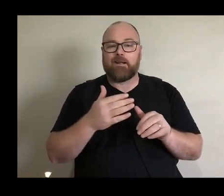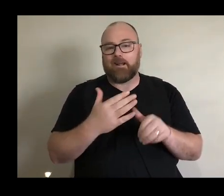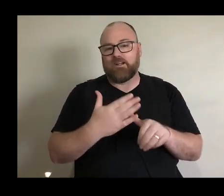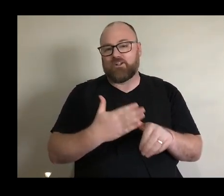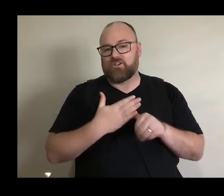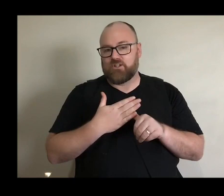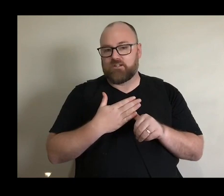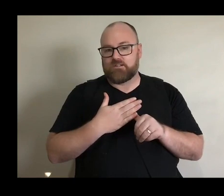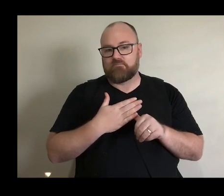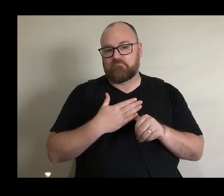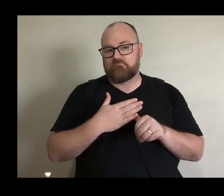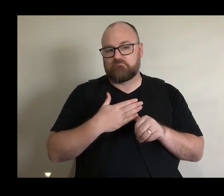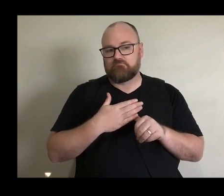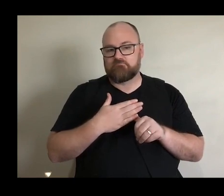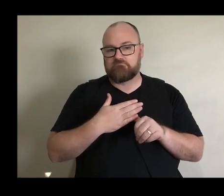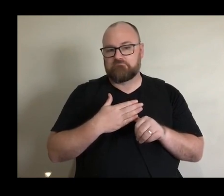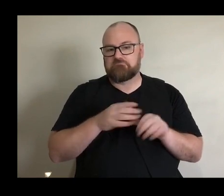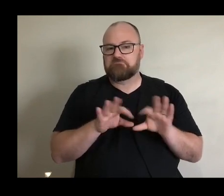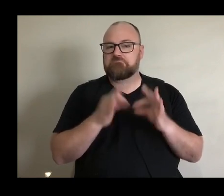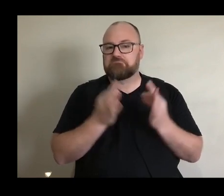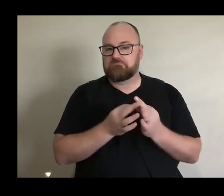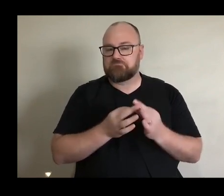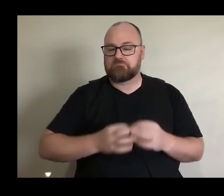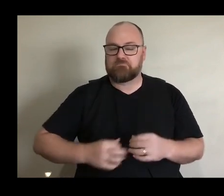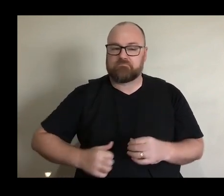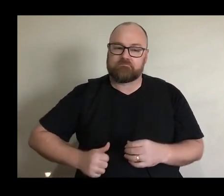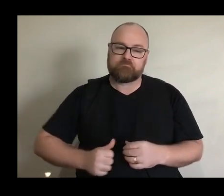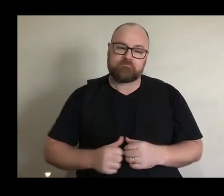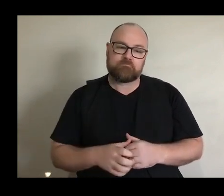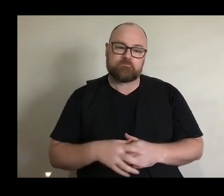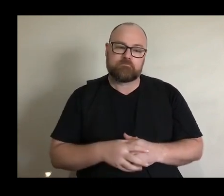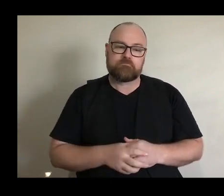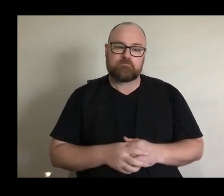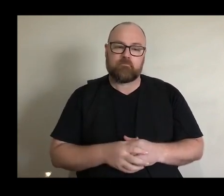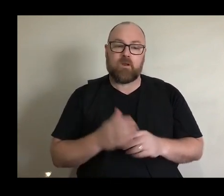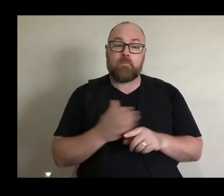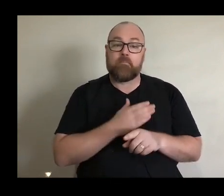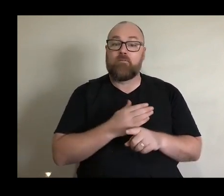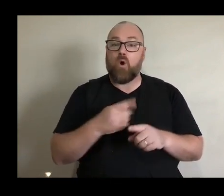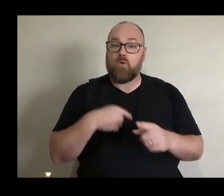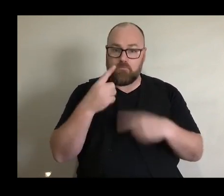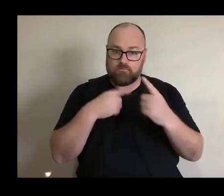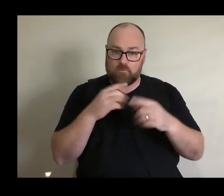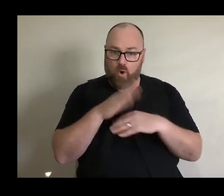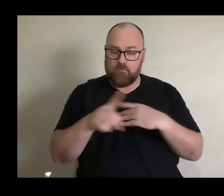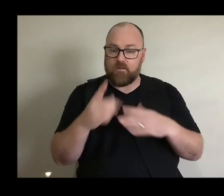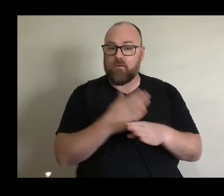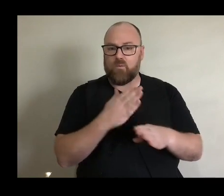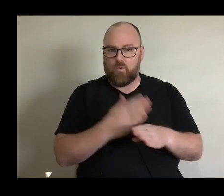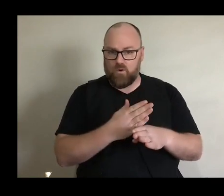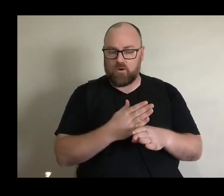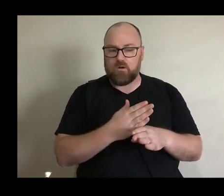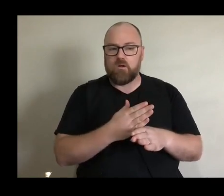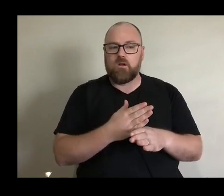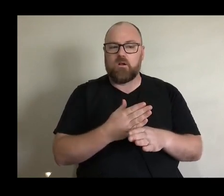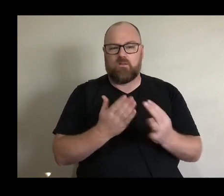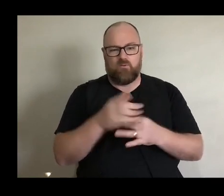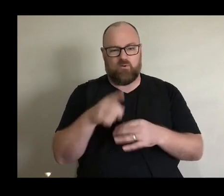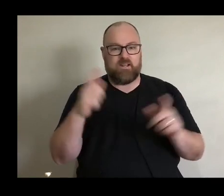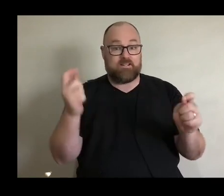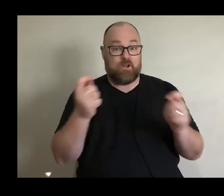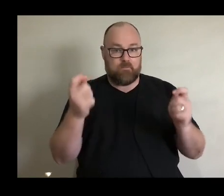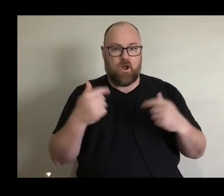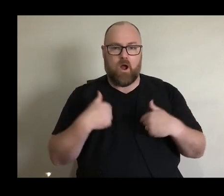colonisation. But before I talk, before I go into talking about the work that features here in ceremony, I want to frame